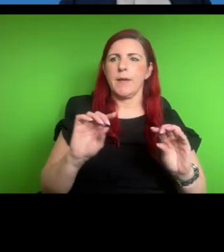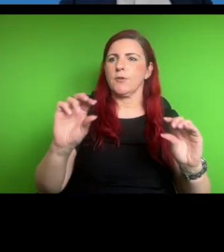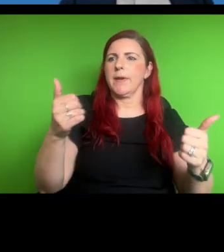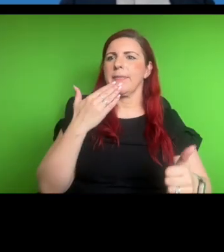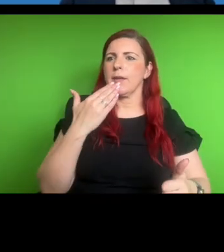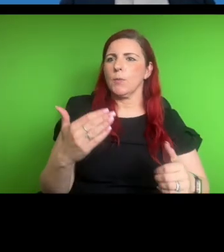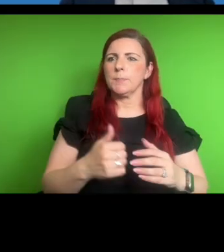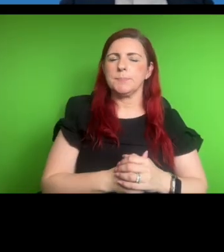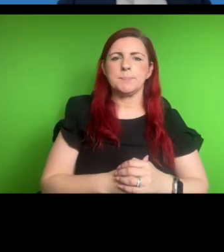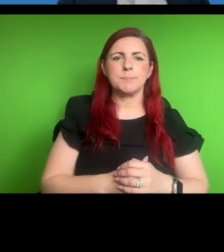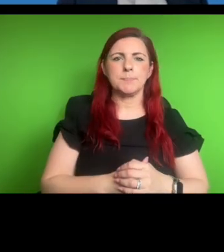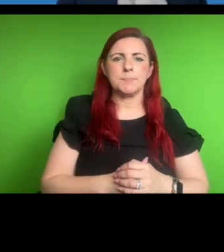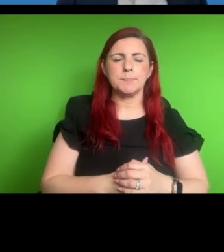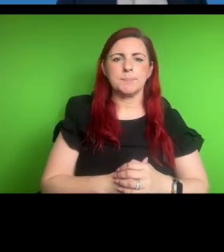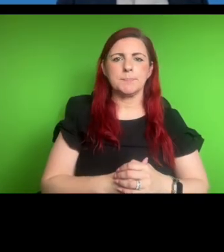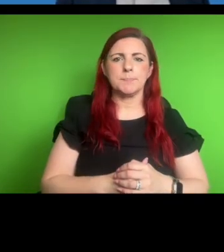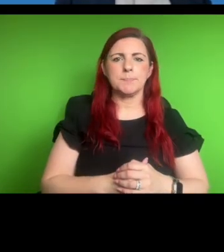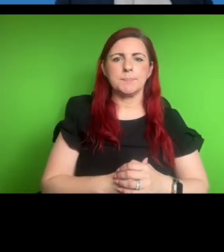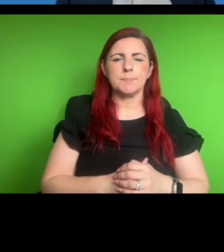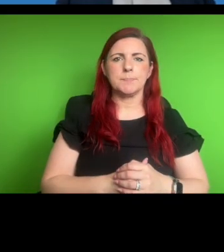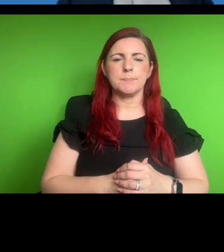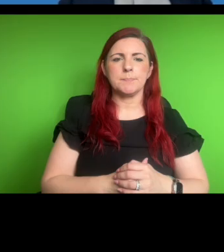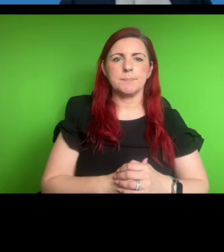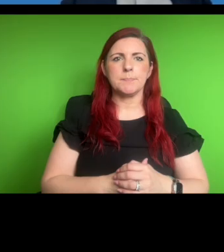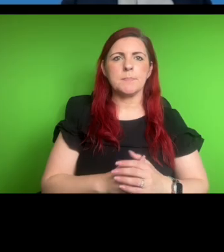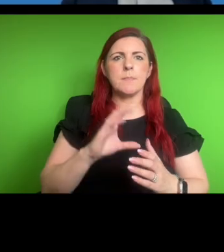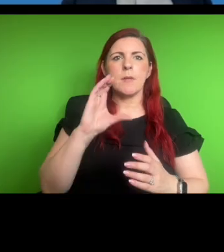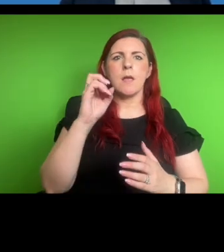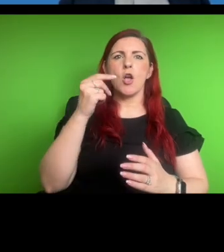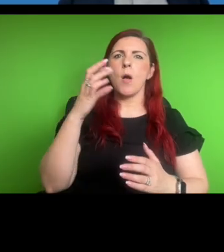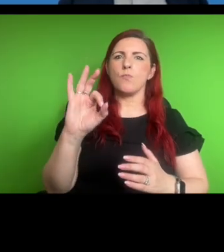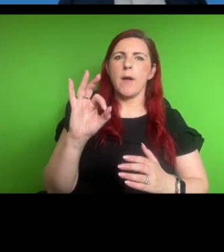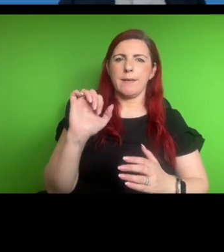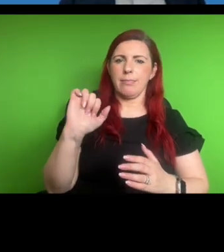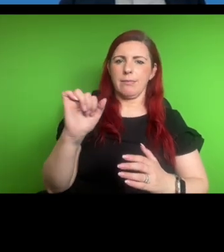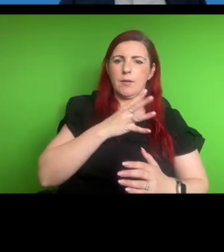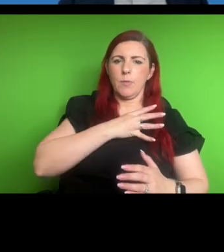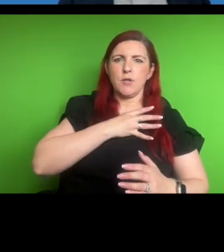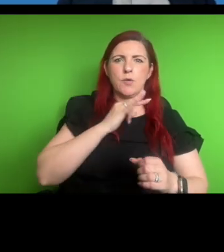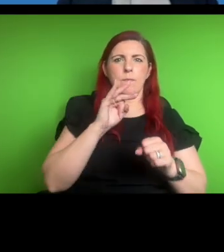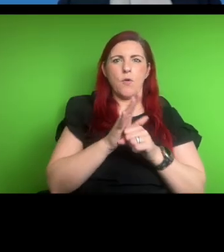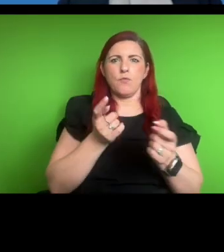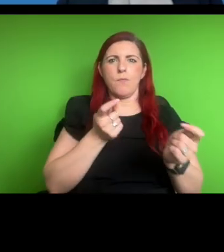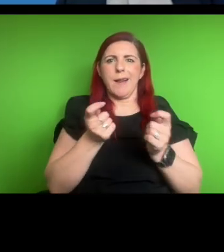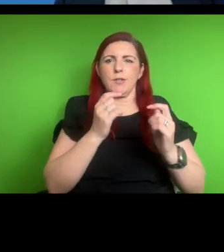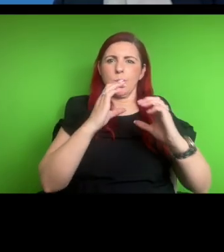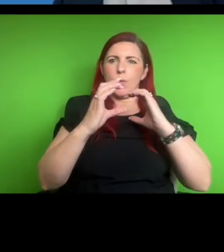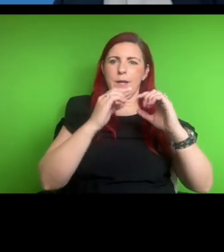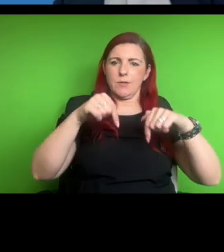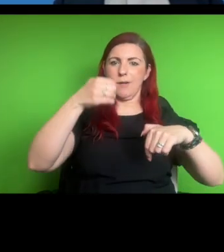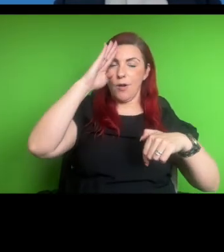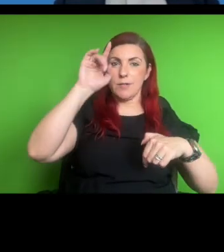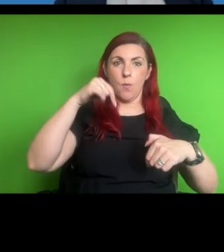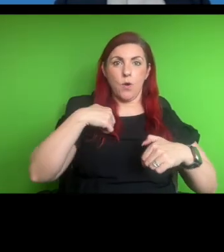So Comreg is the Commission for the Regulation of Communications, and we're responsible for regulating what we call